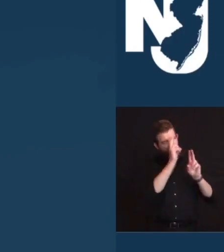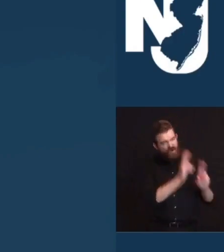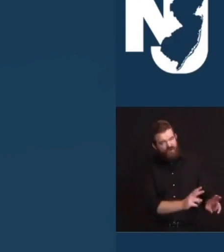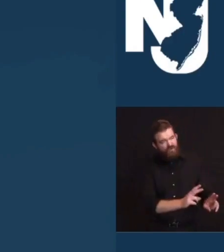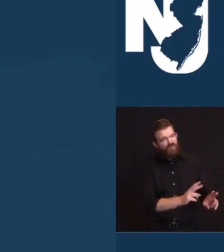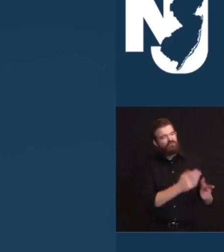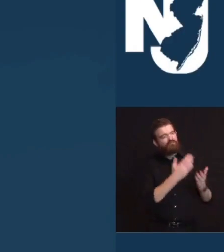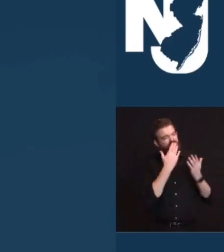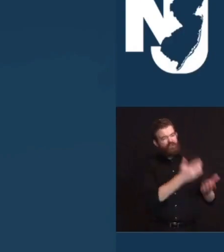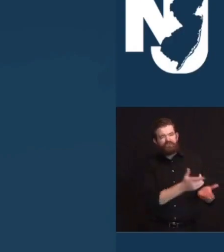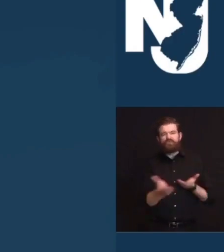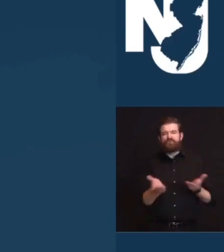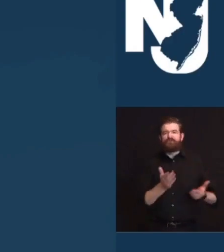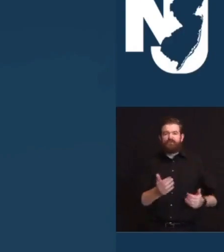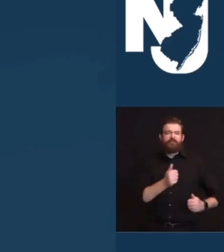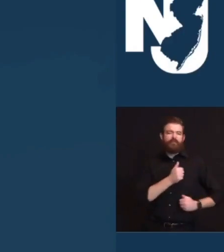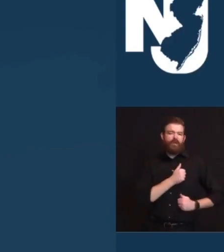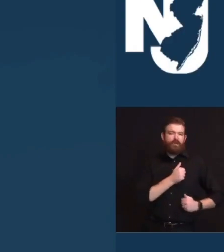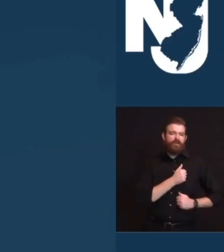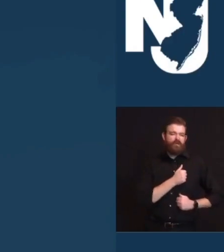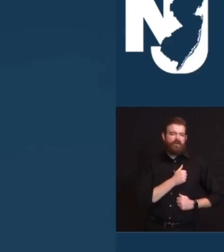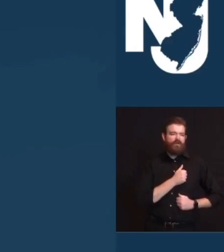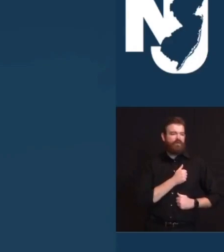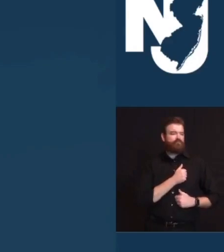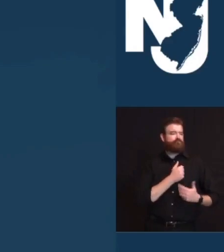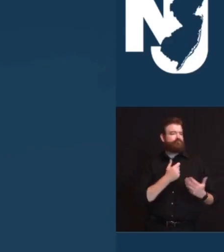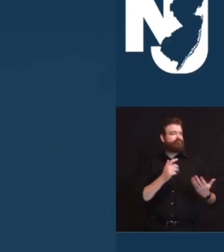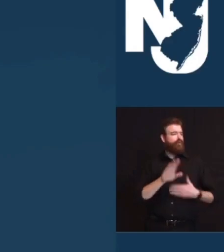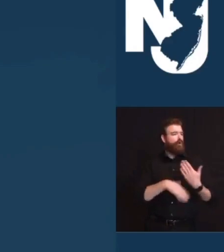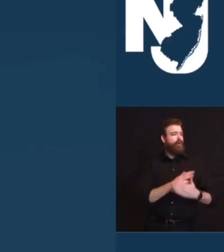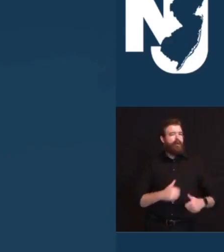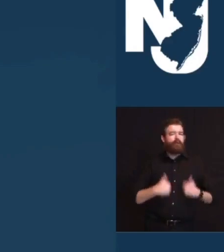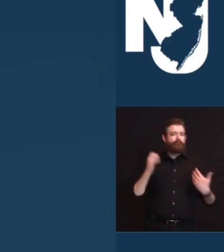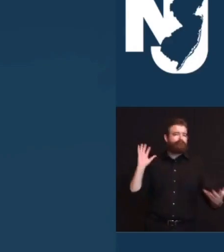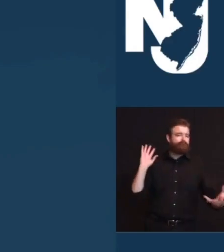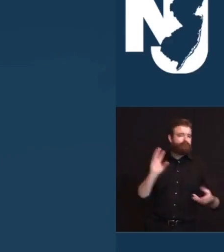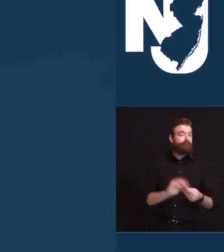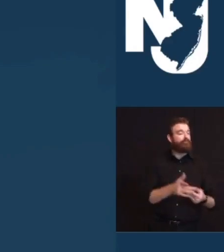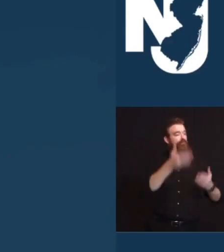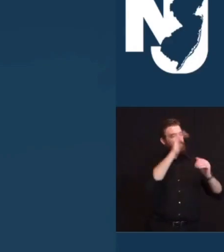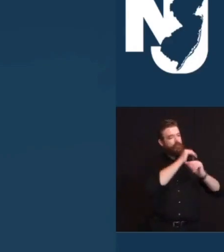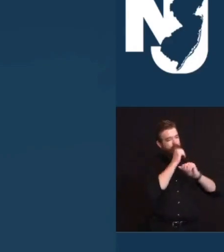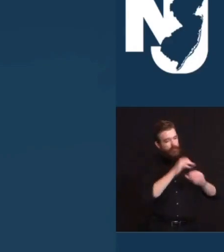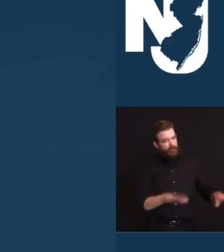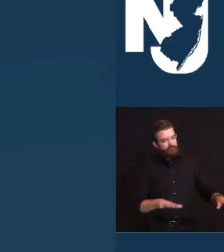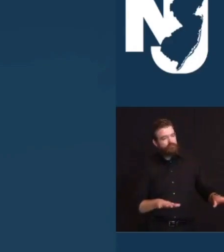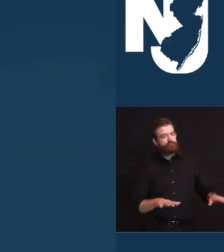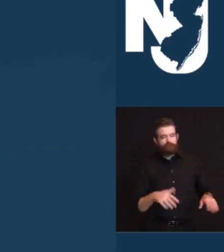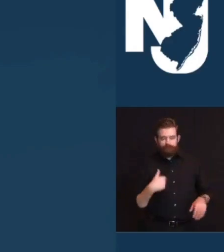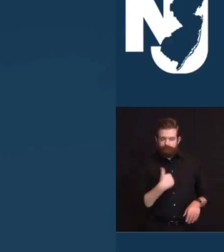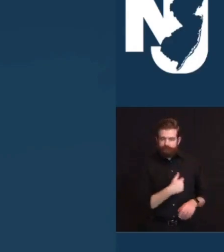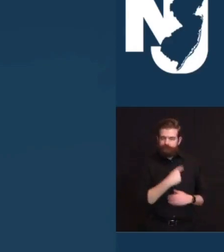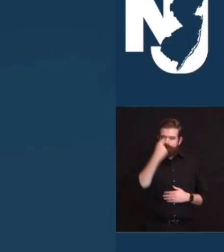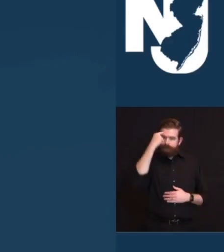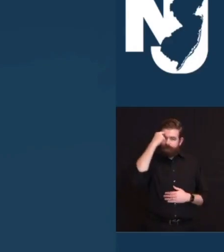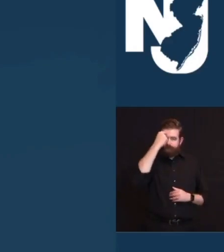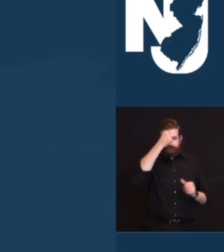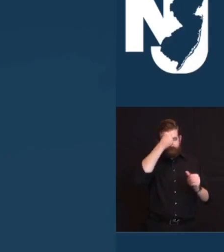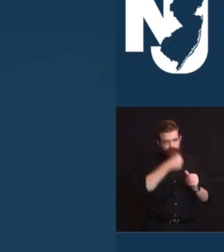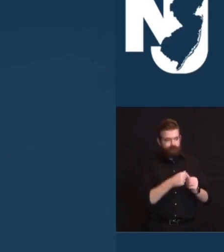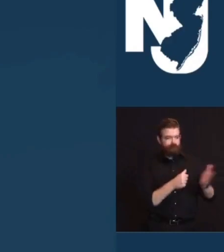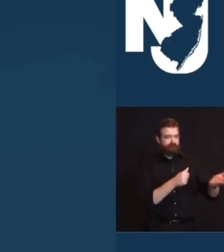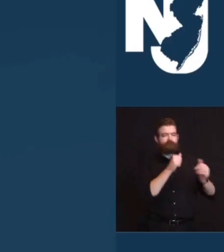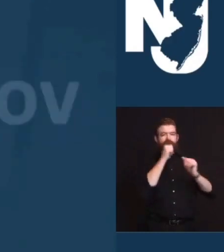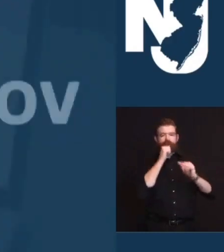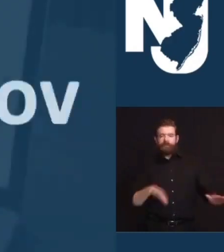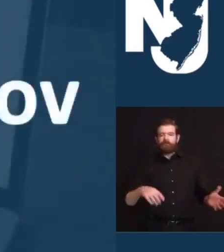and for all you did throughout your life. May God bless you, and may your memory be a blessing to all.